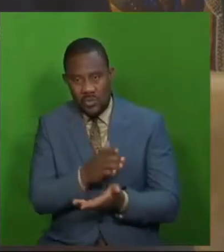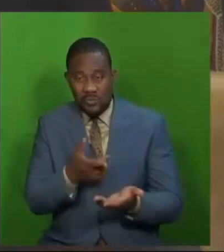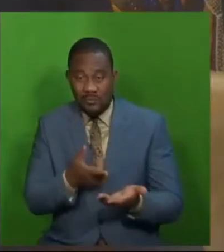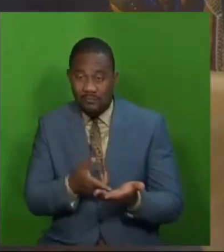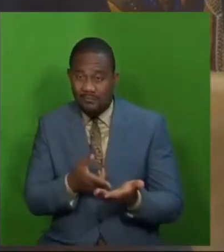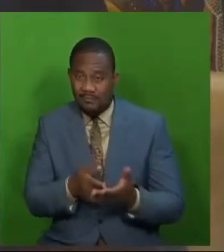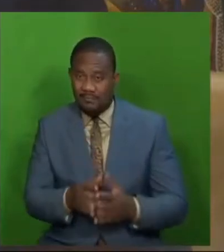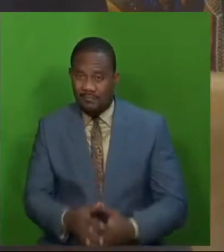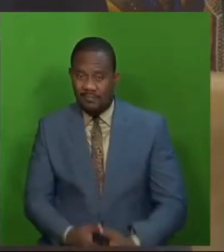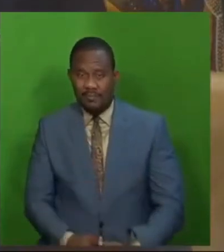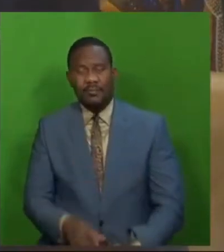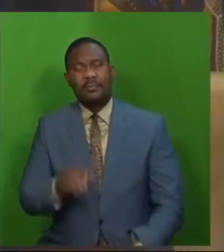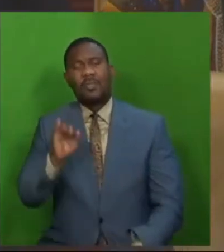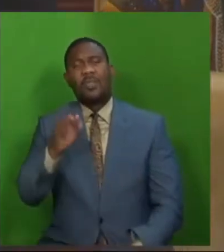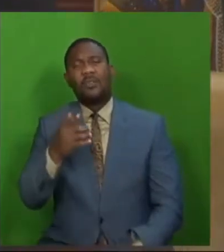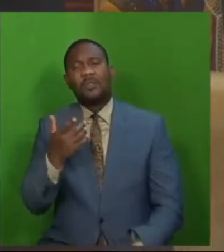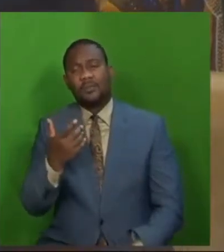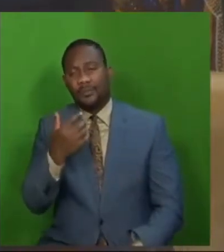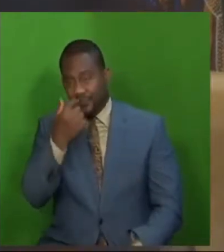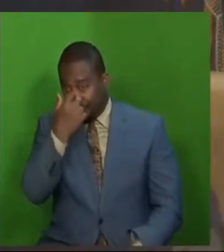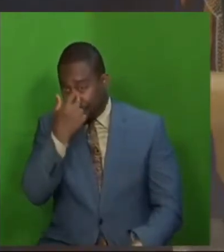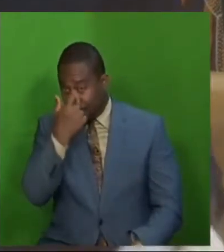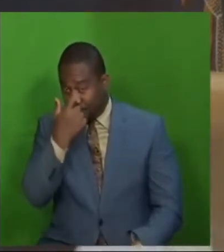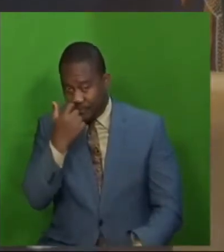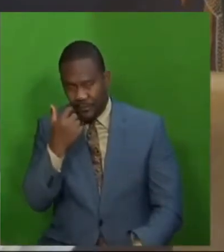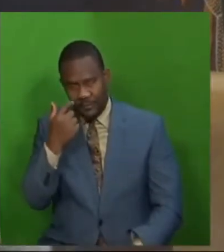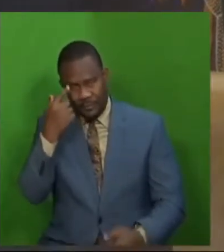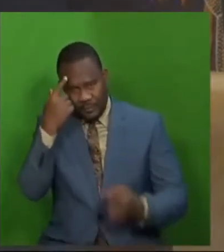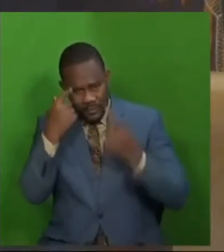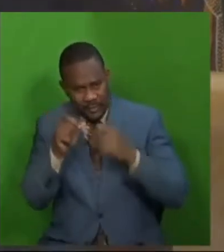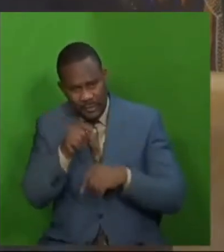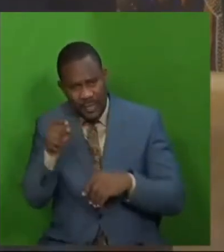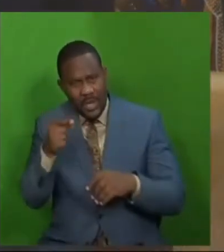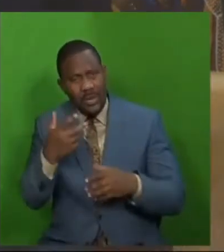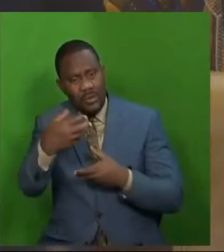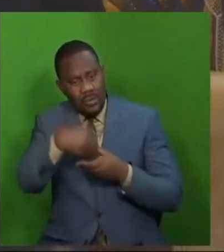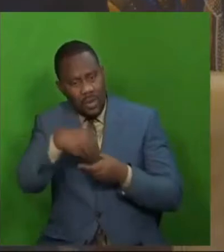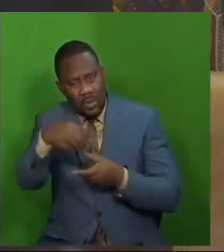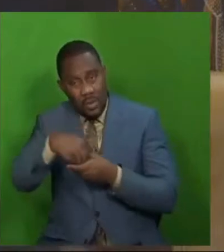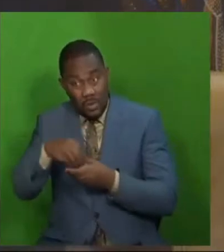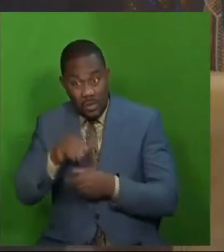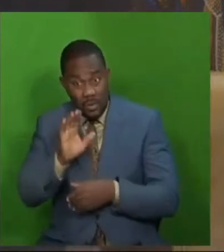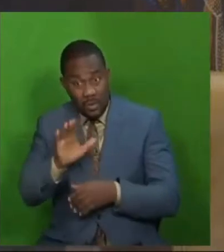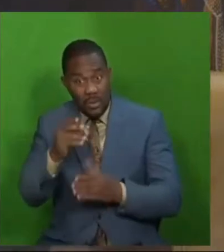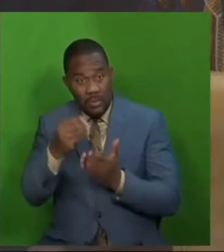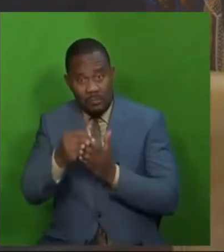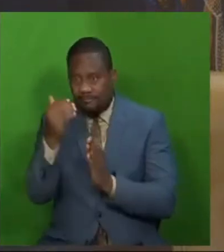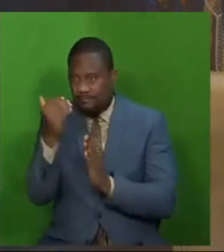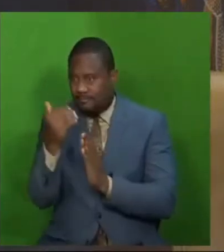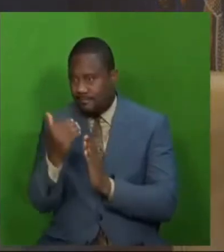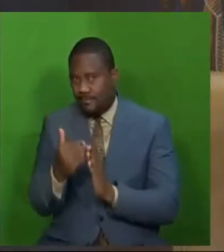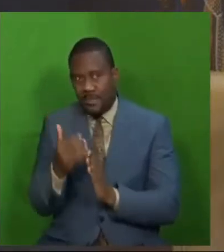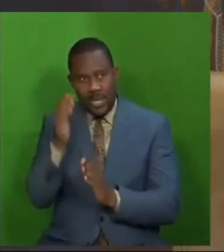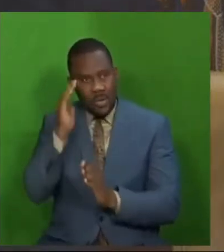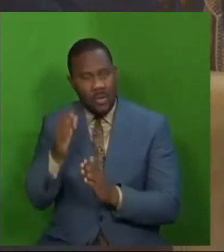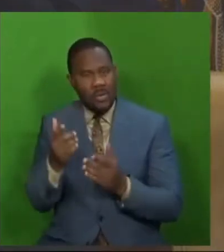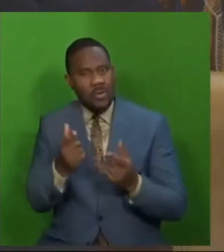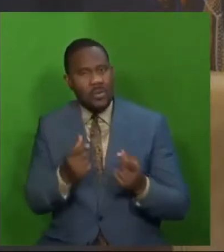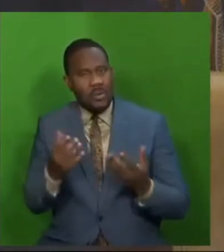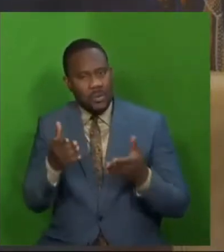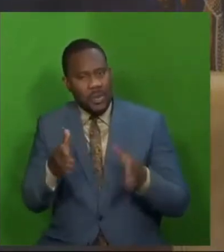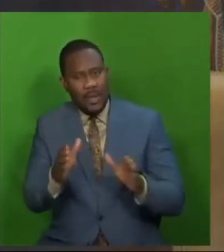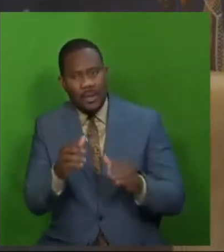you recruit, because those people you are recruiting will be paid, your budget will make provision for them to be